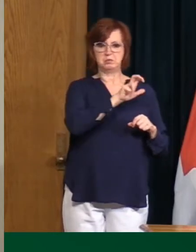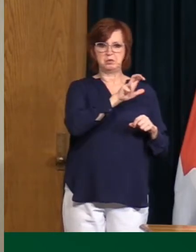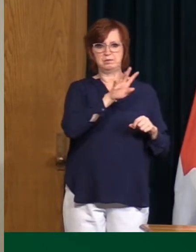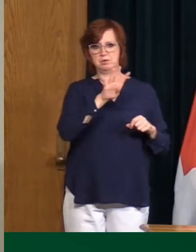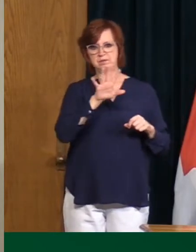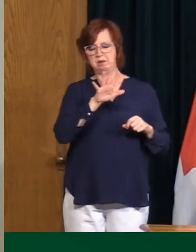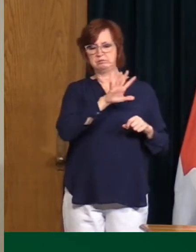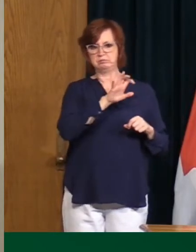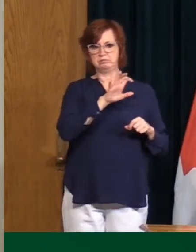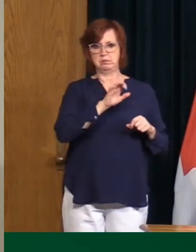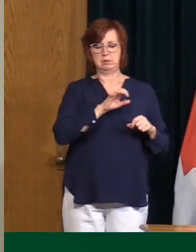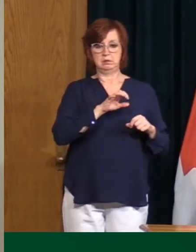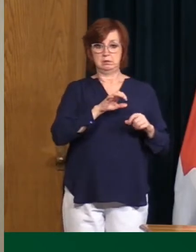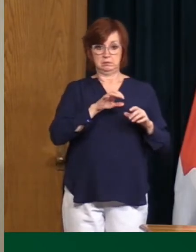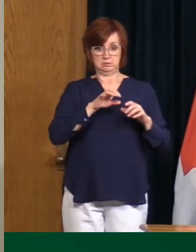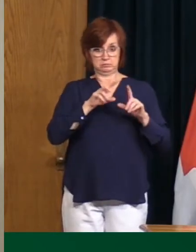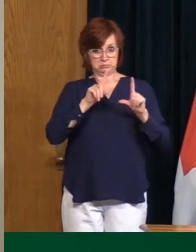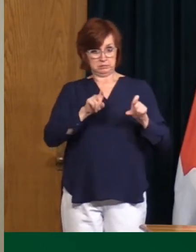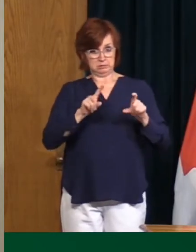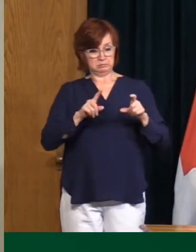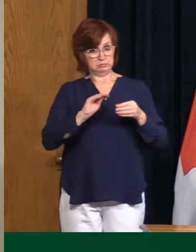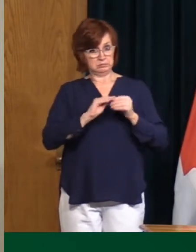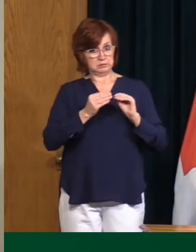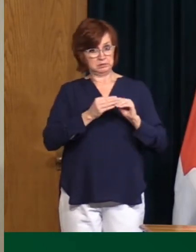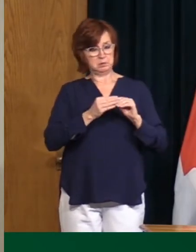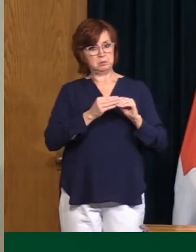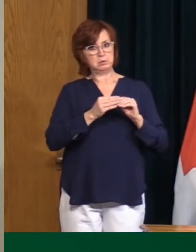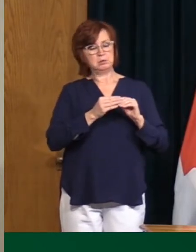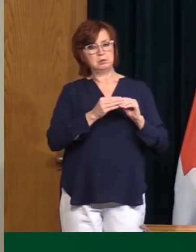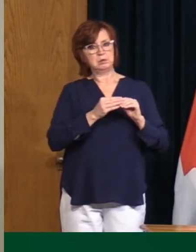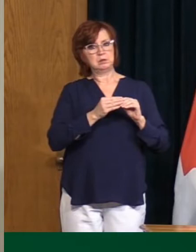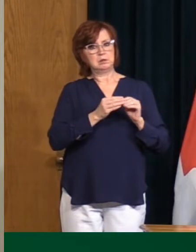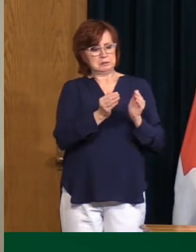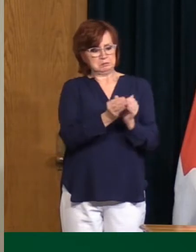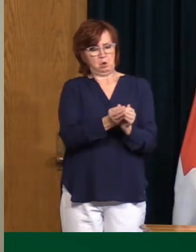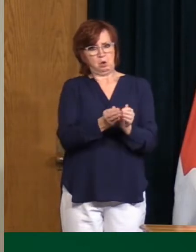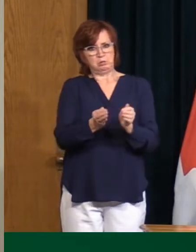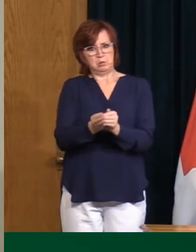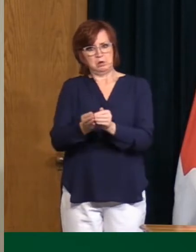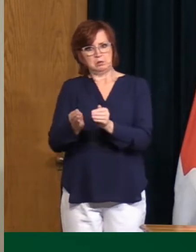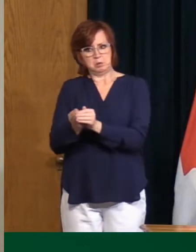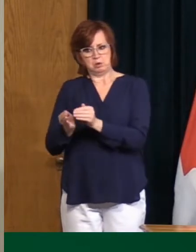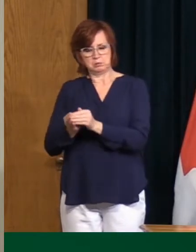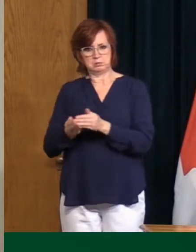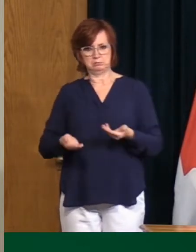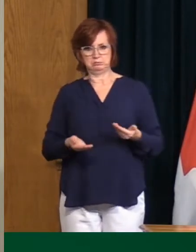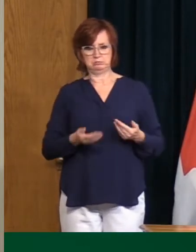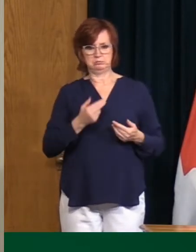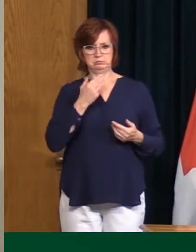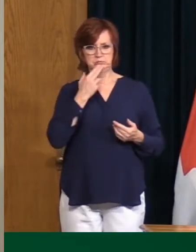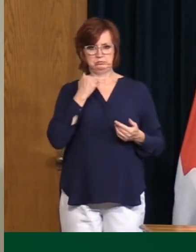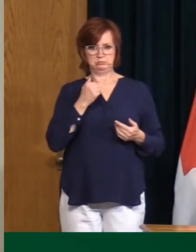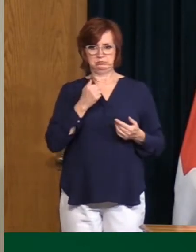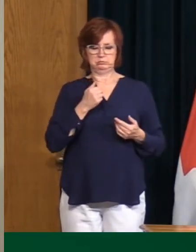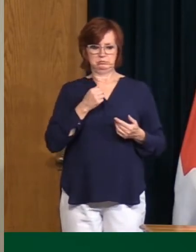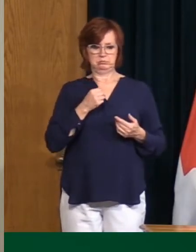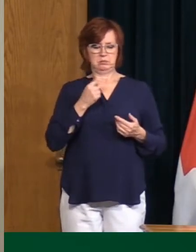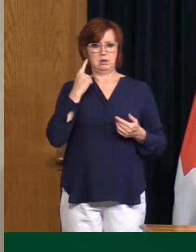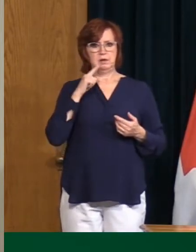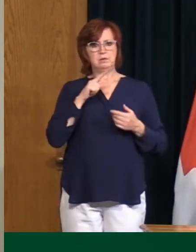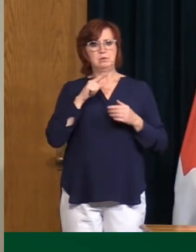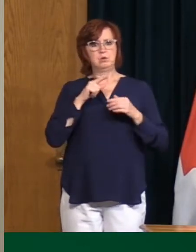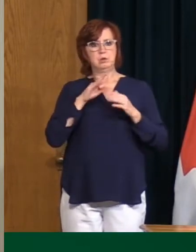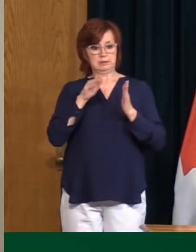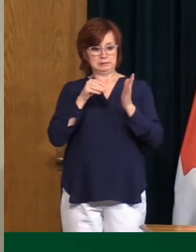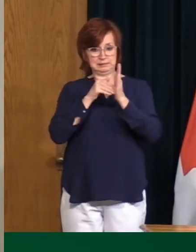rate still remains very low. It's for rural and central locations, it's less than 1%, 0.3, 0.4%. For